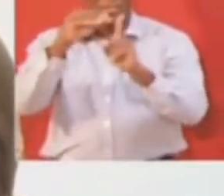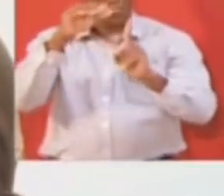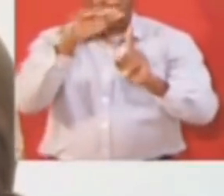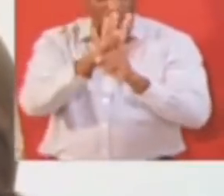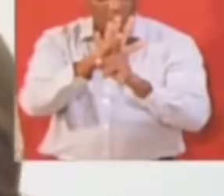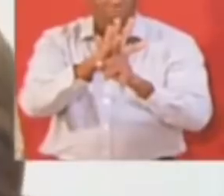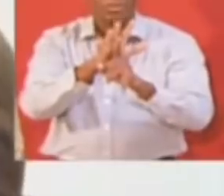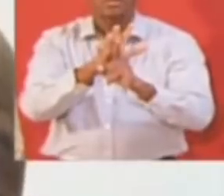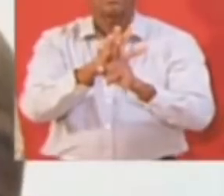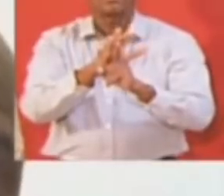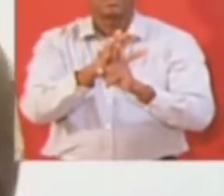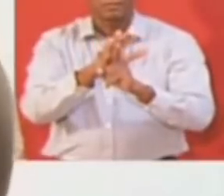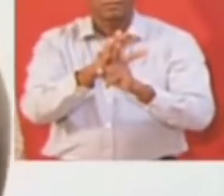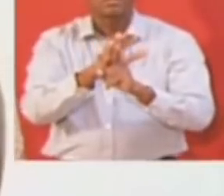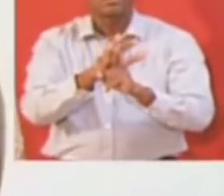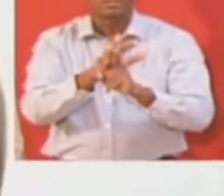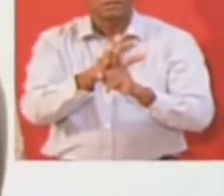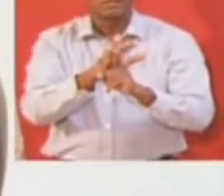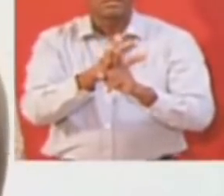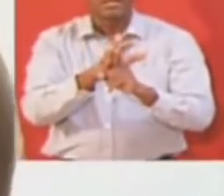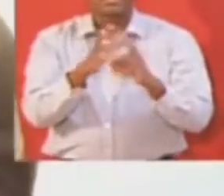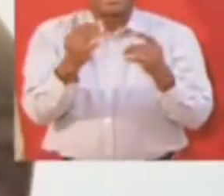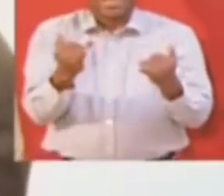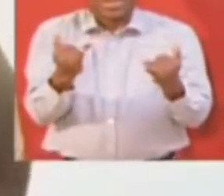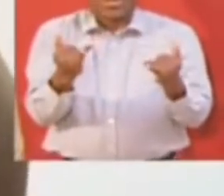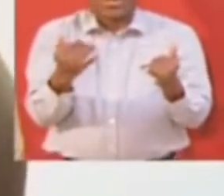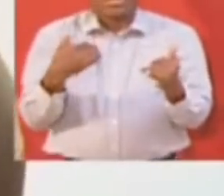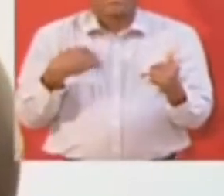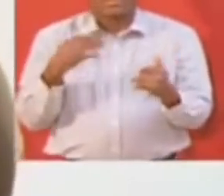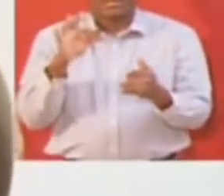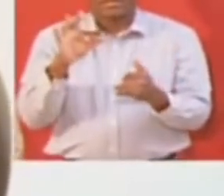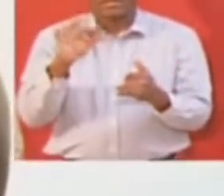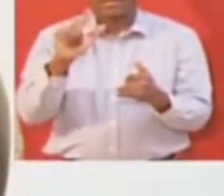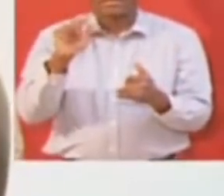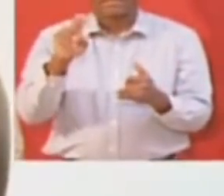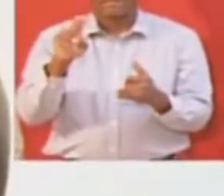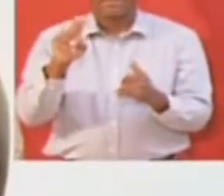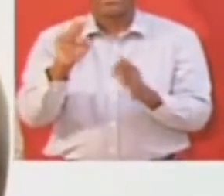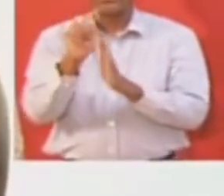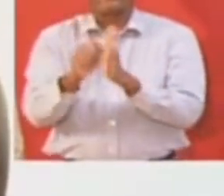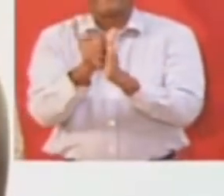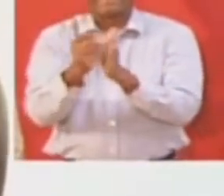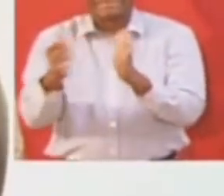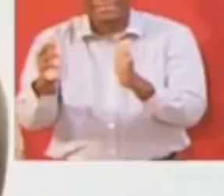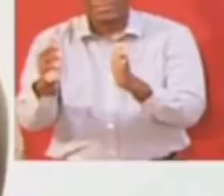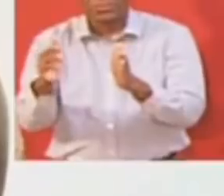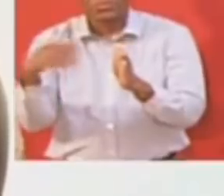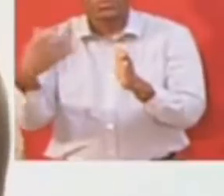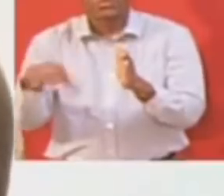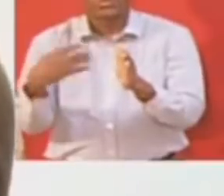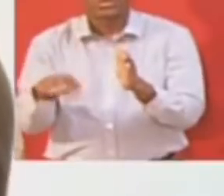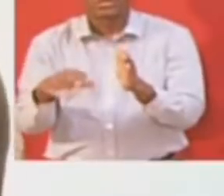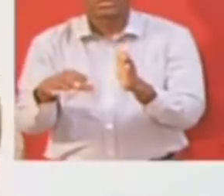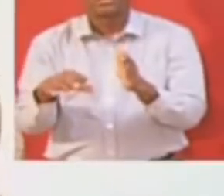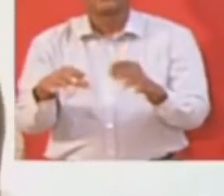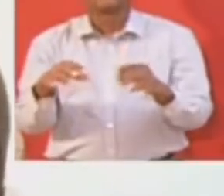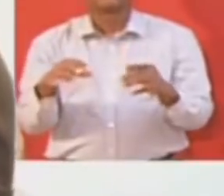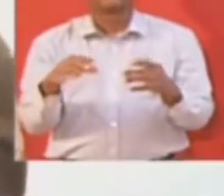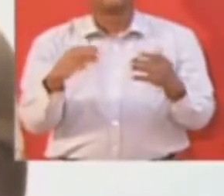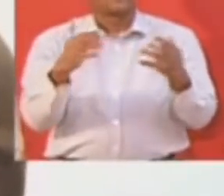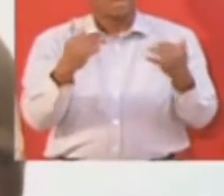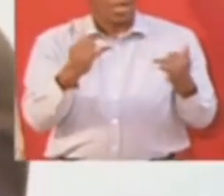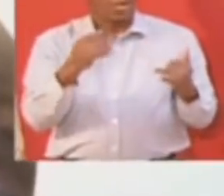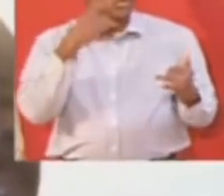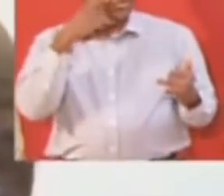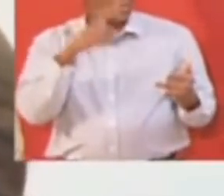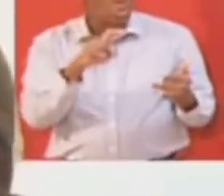anticipated or is expected as a response. And given the numbers that we have now, we